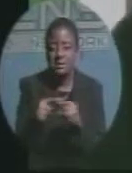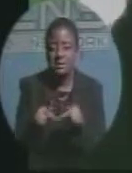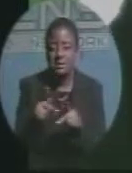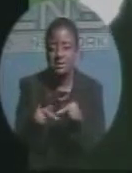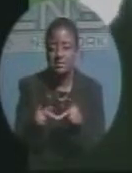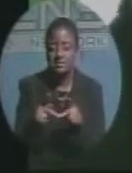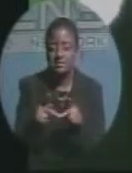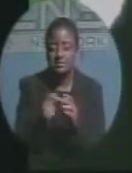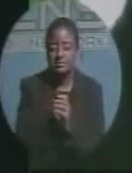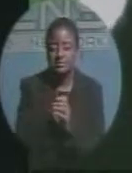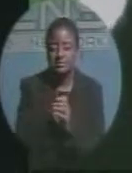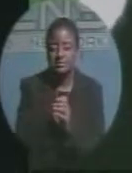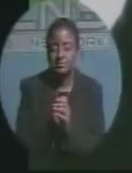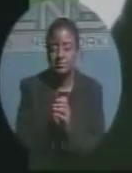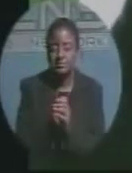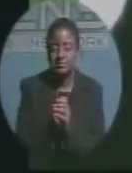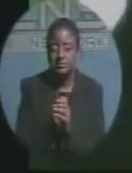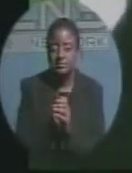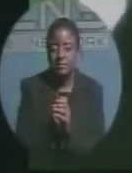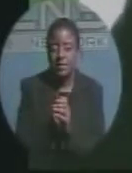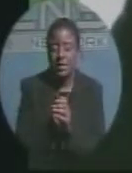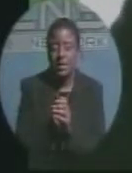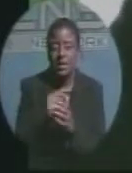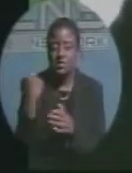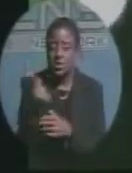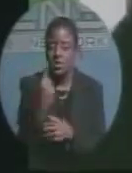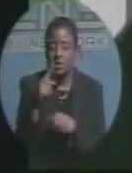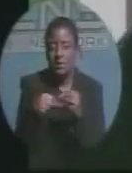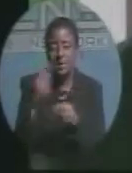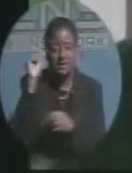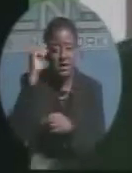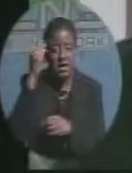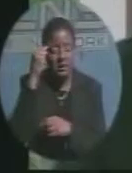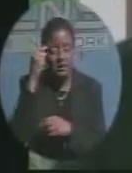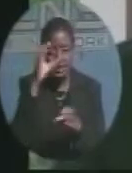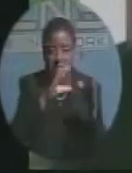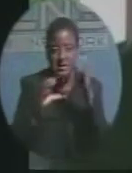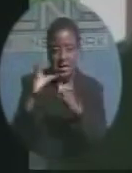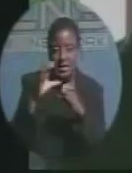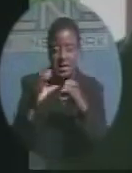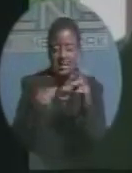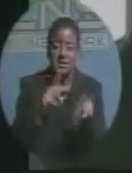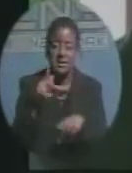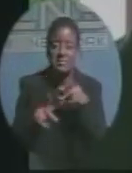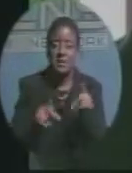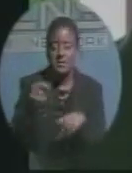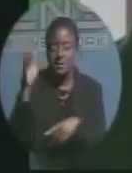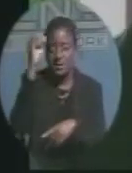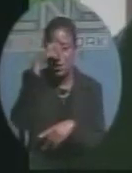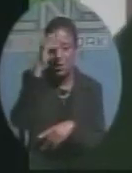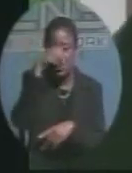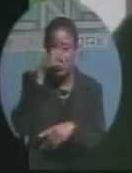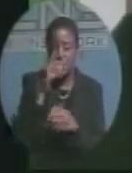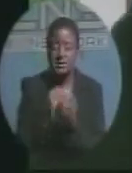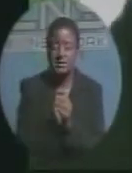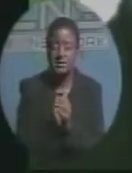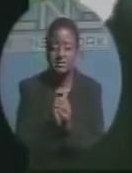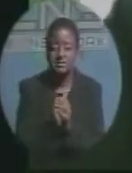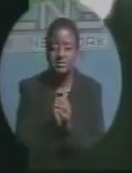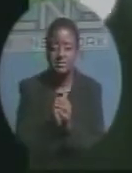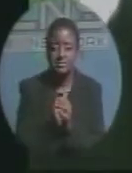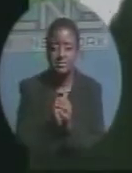government seeking an indication of the opinion of people. It's like my asking whether the FNM is leading or the PLP is leading, that kind of